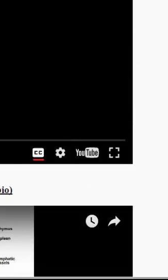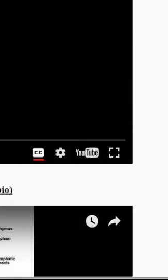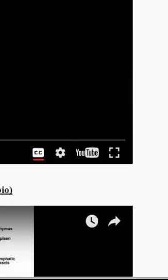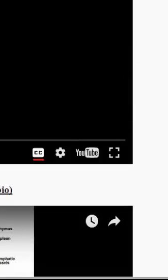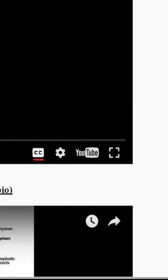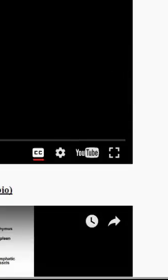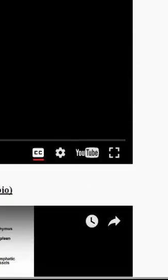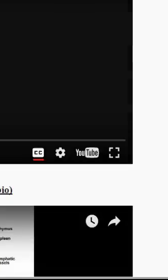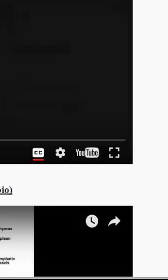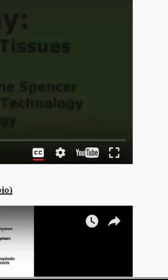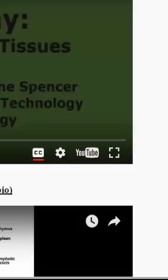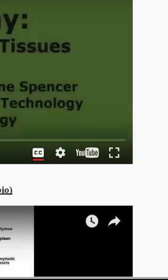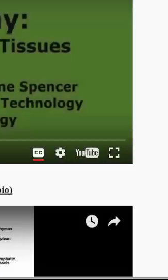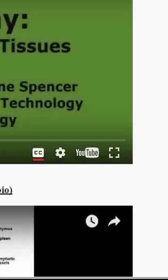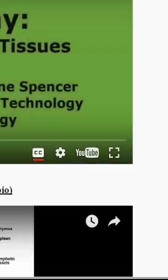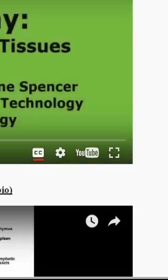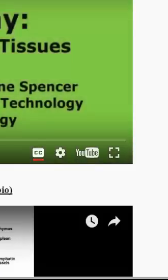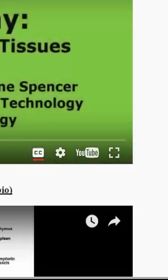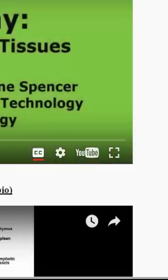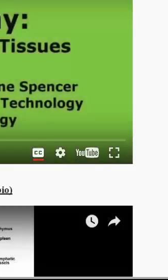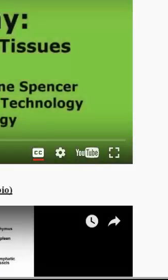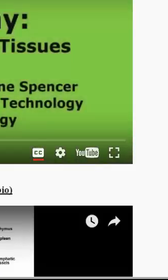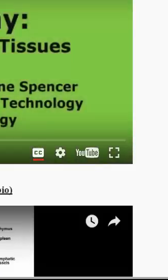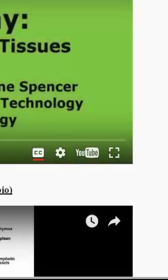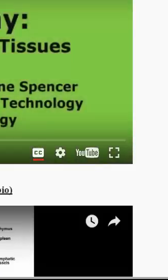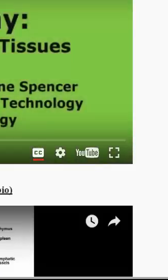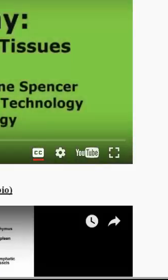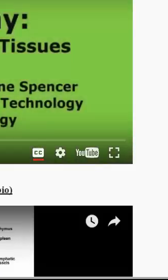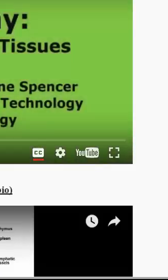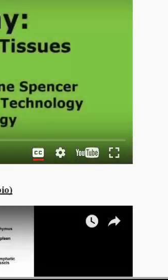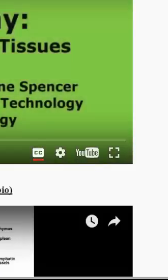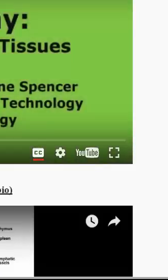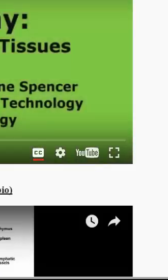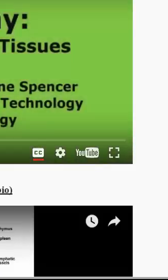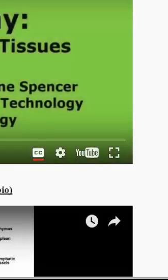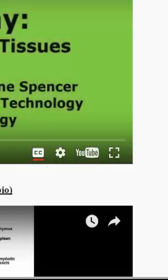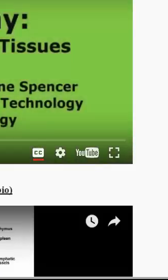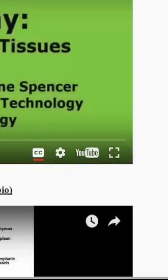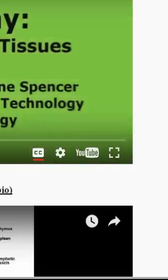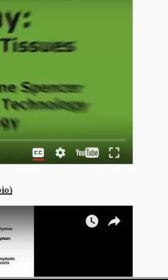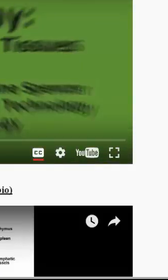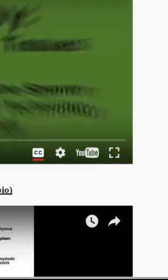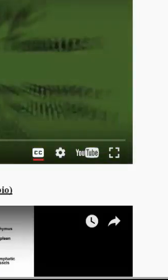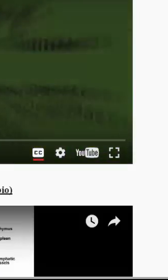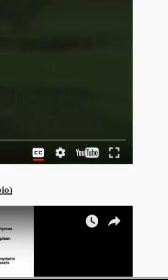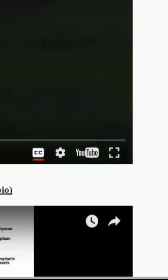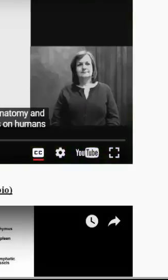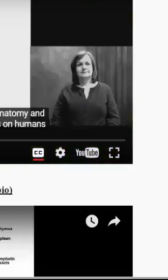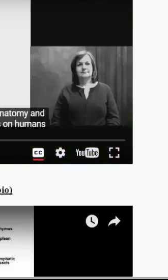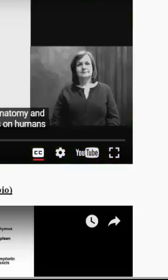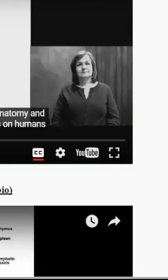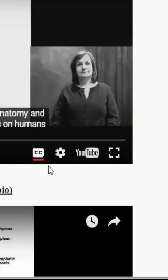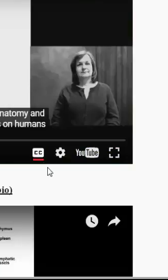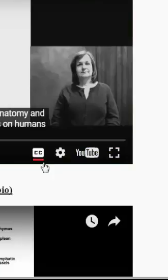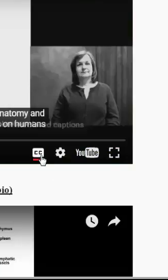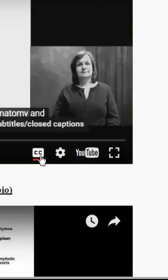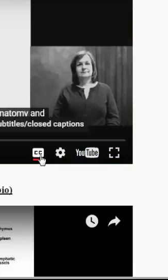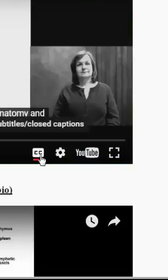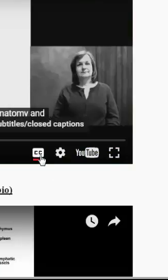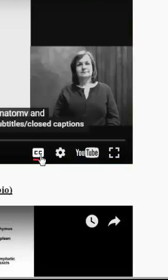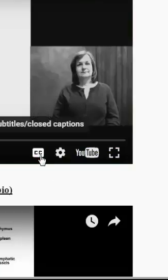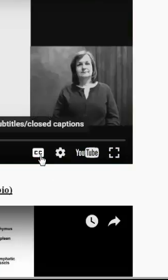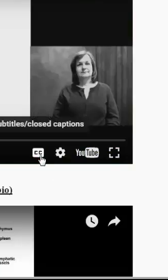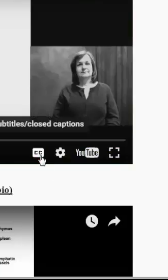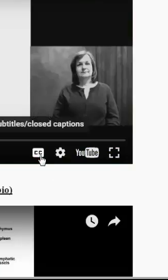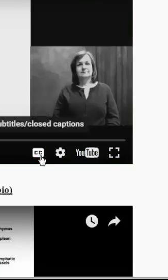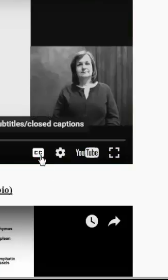start these, you may need to turn on the captioning if it's not already on in the window.